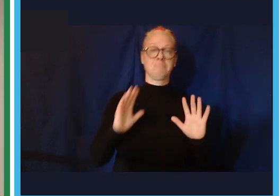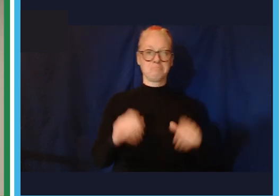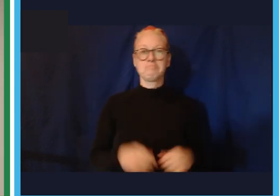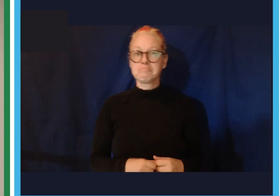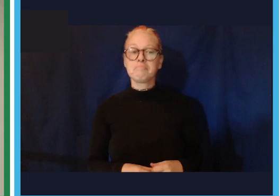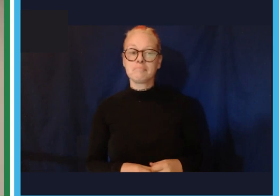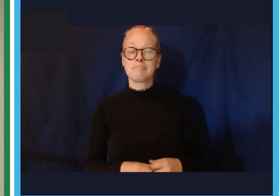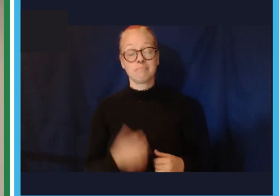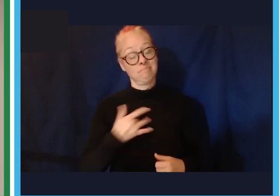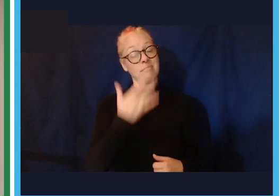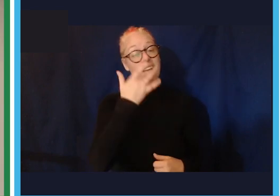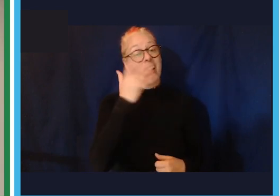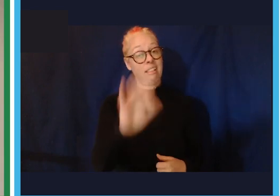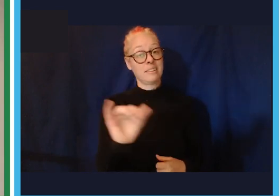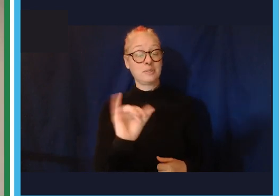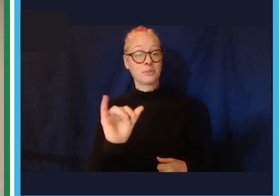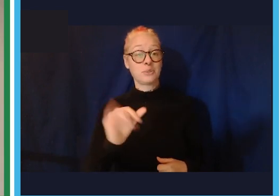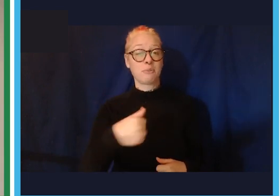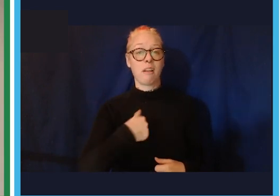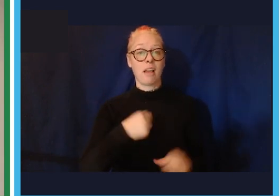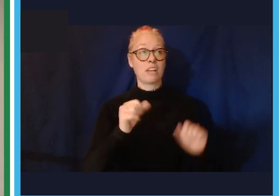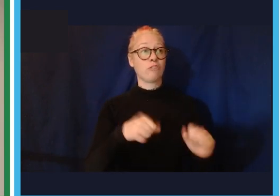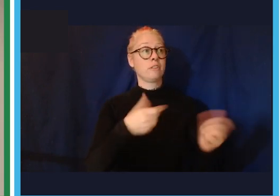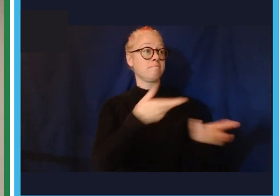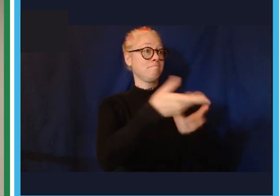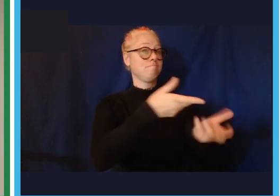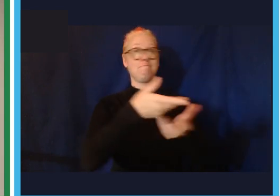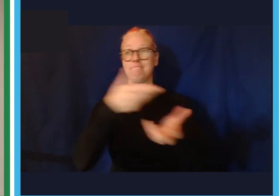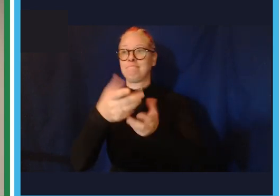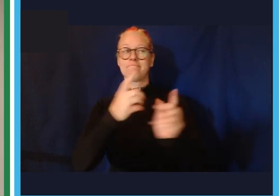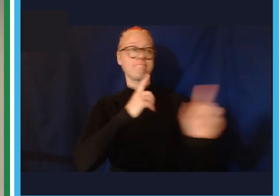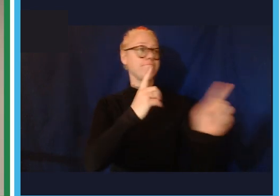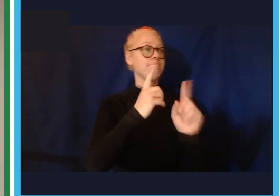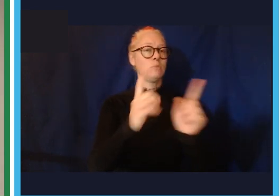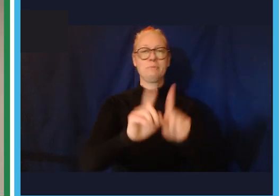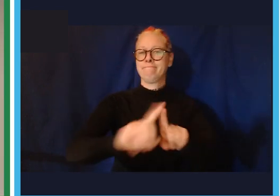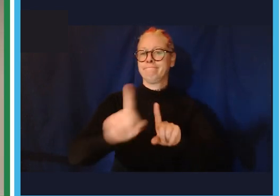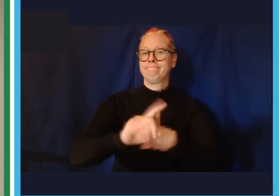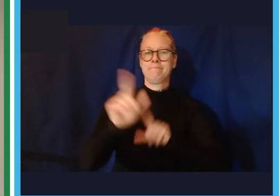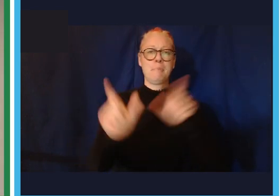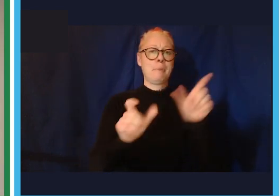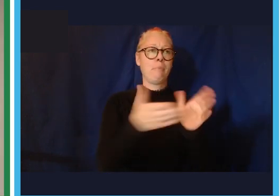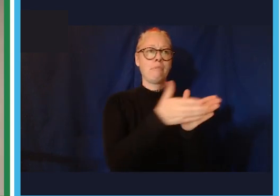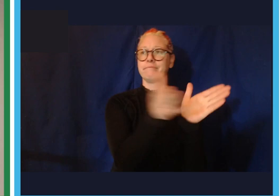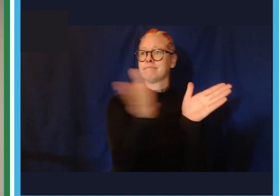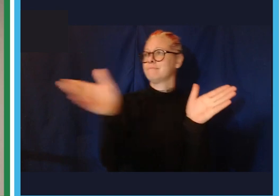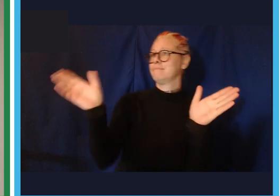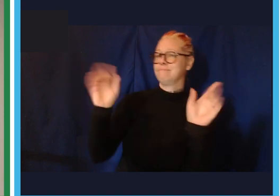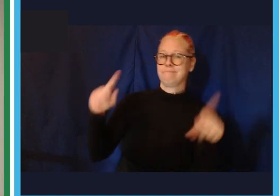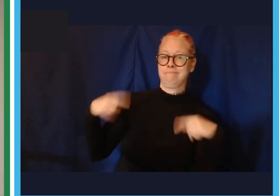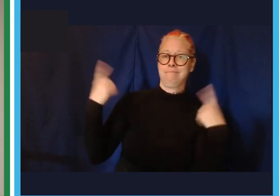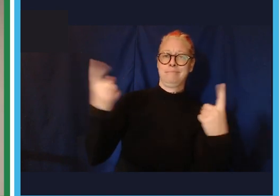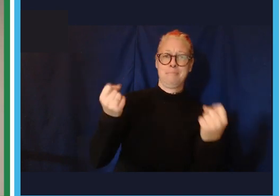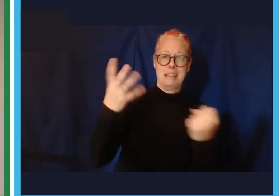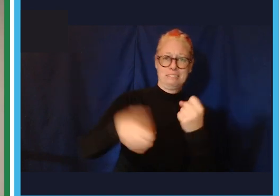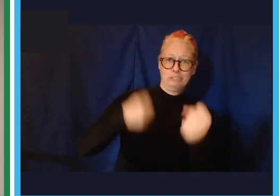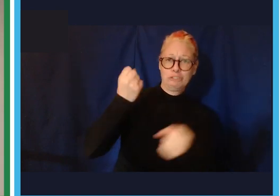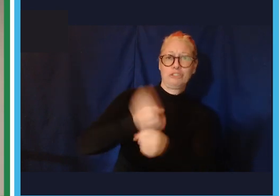familiar with it and comfortable in my own skin with it. And I've been fortunate to talk to